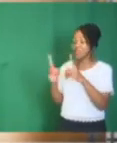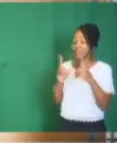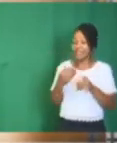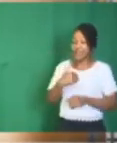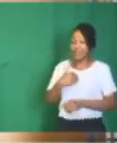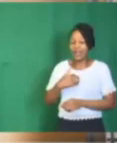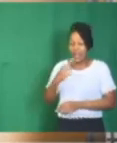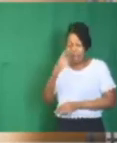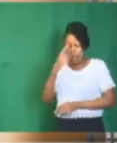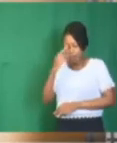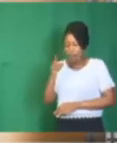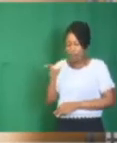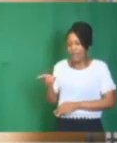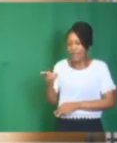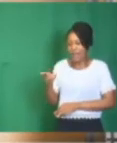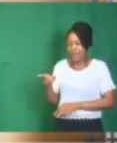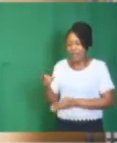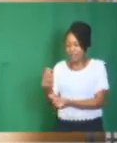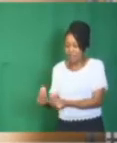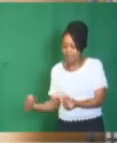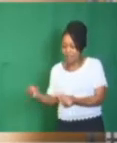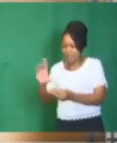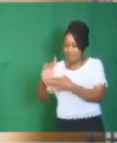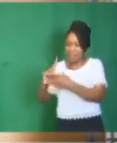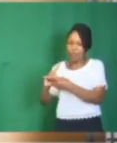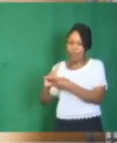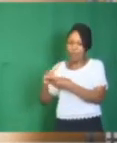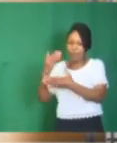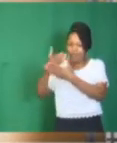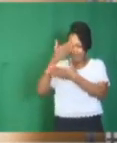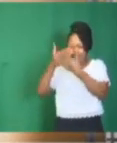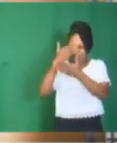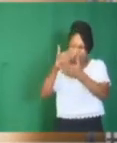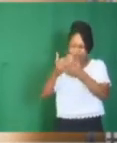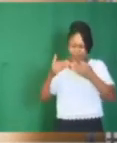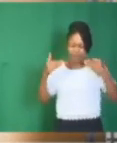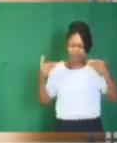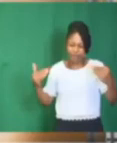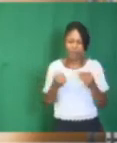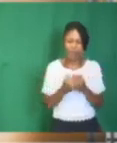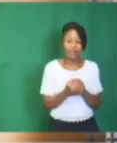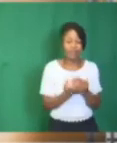home from the session. So join my colleague Nolwazi Dlamini in the